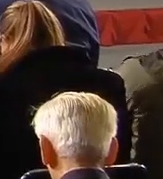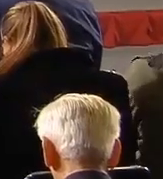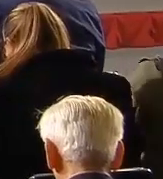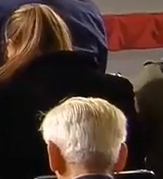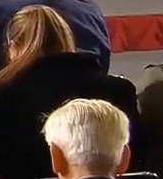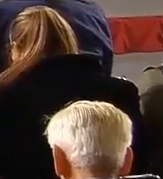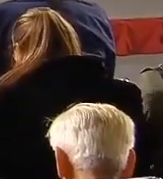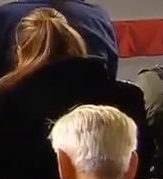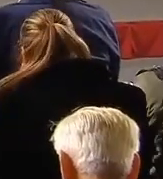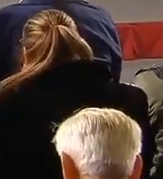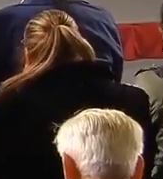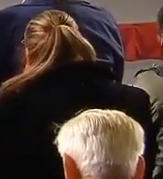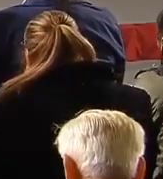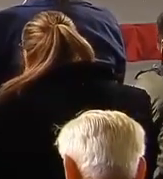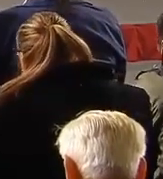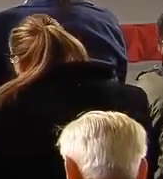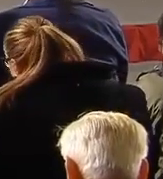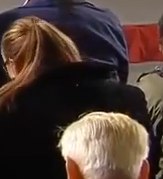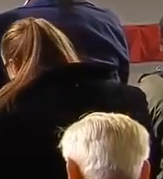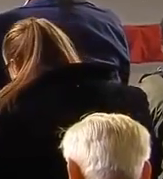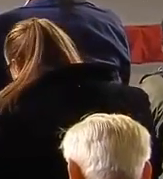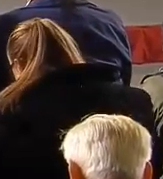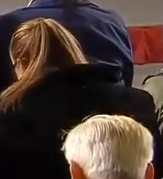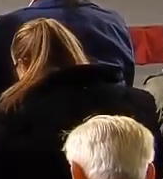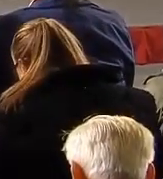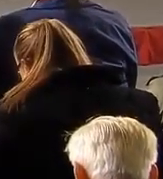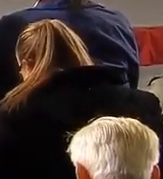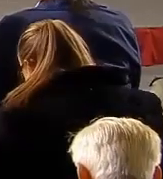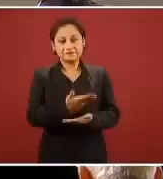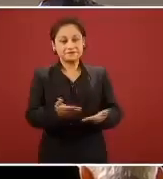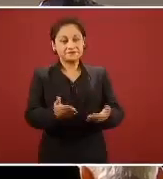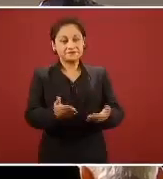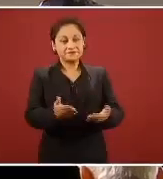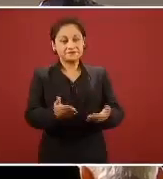Felicidades a todas, a todos, amigos.